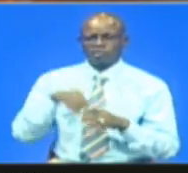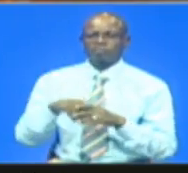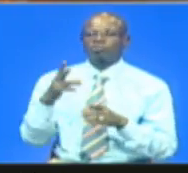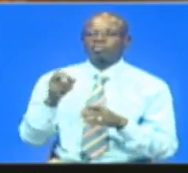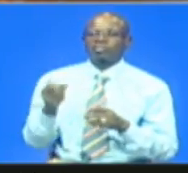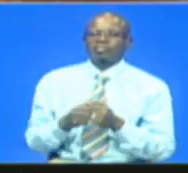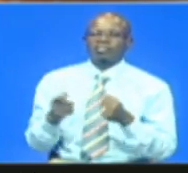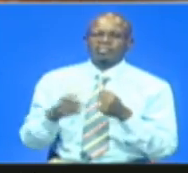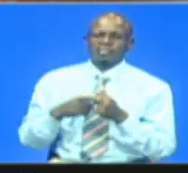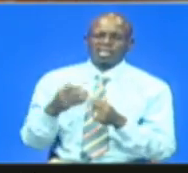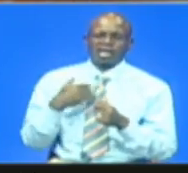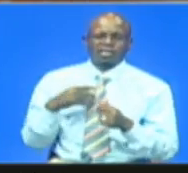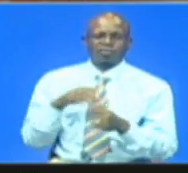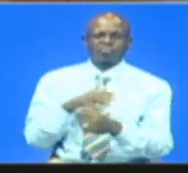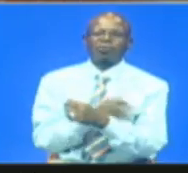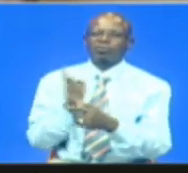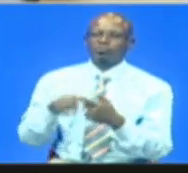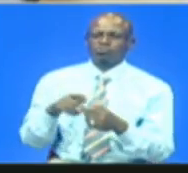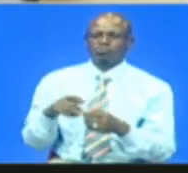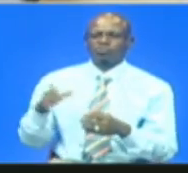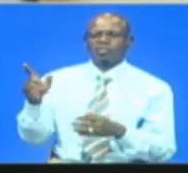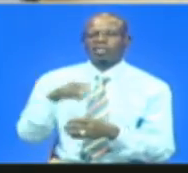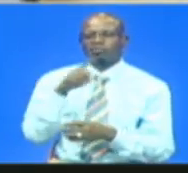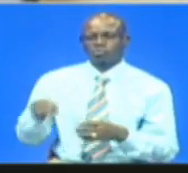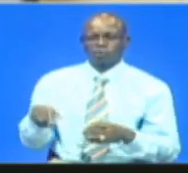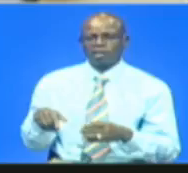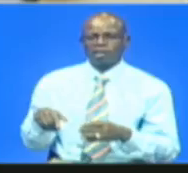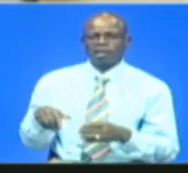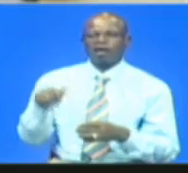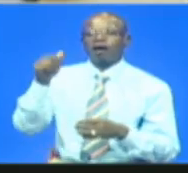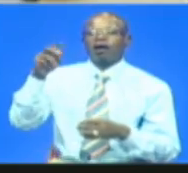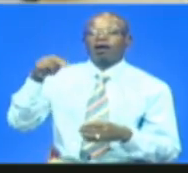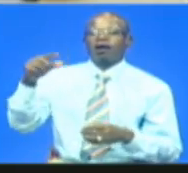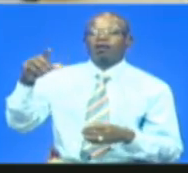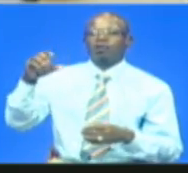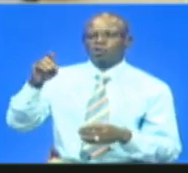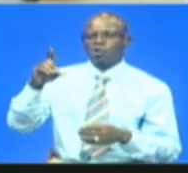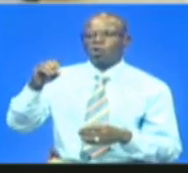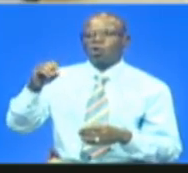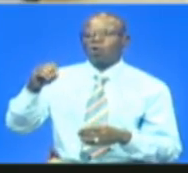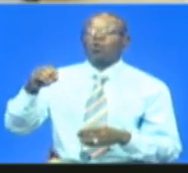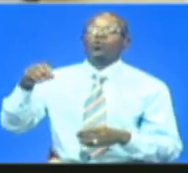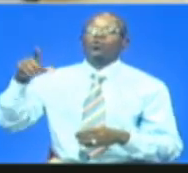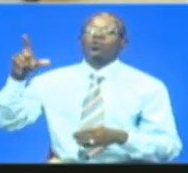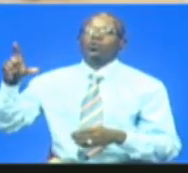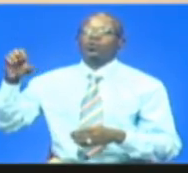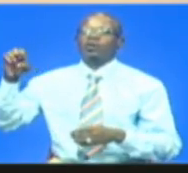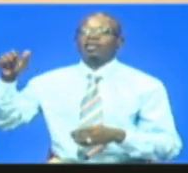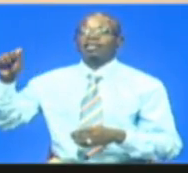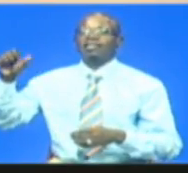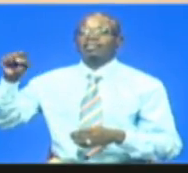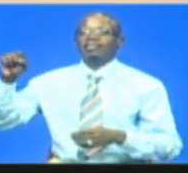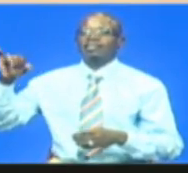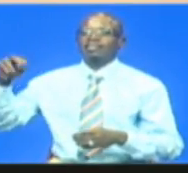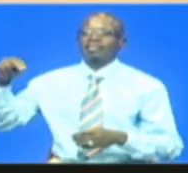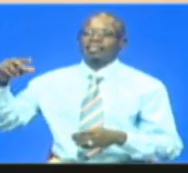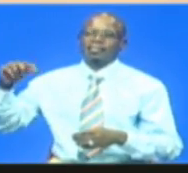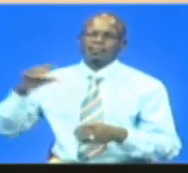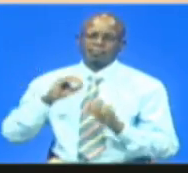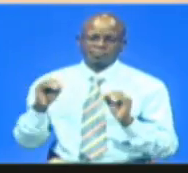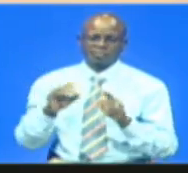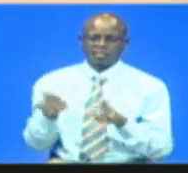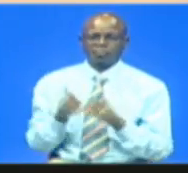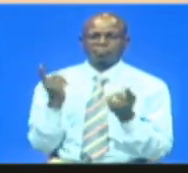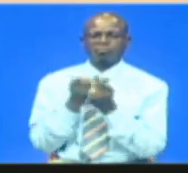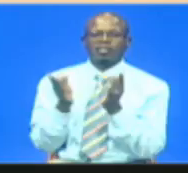to cancel the Anglo-leasing deal. During his testimony, he told the court that he met with former Energy Minister Simeon Nyachae